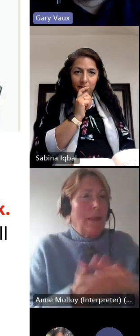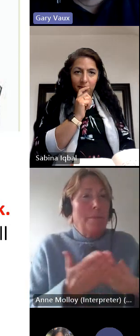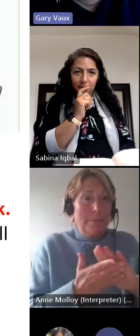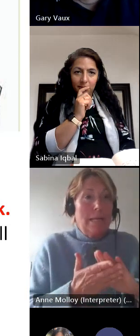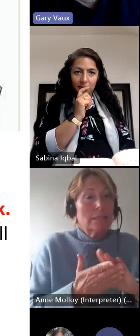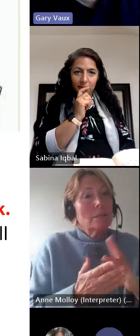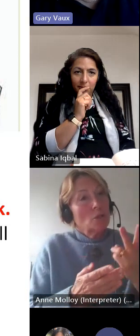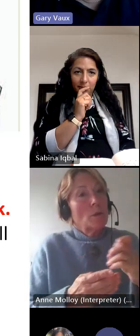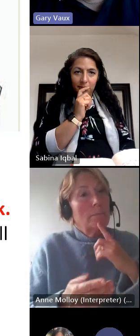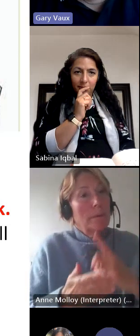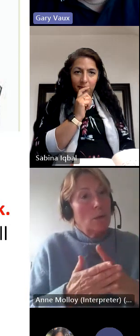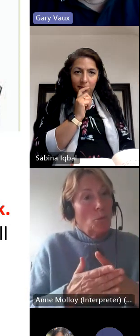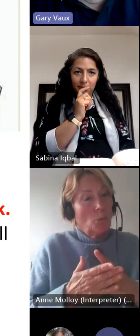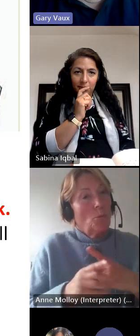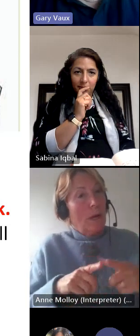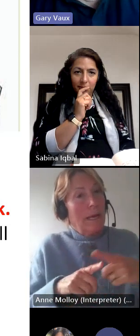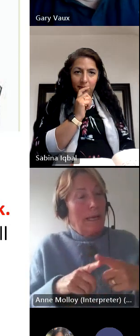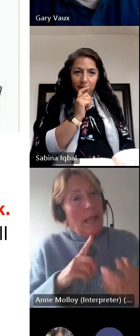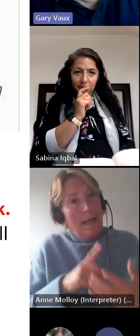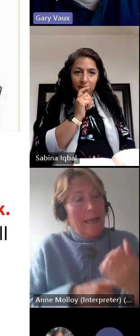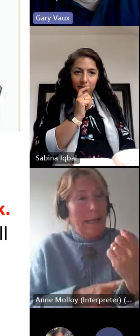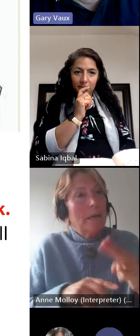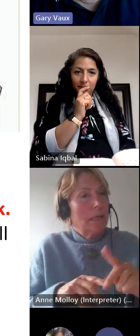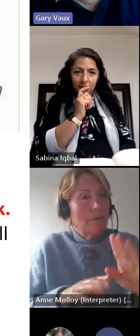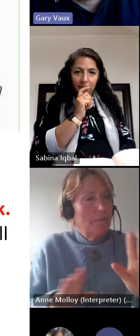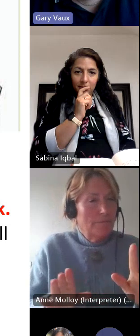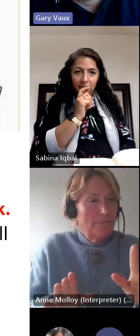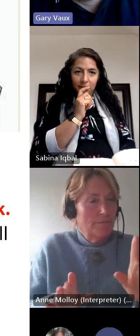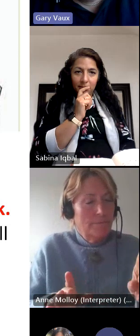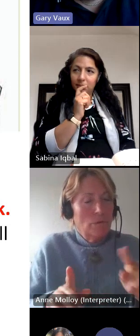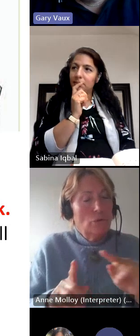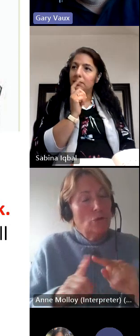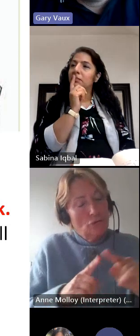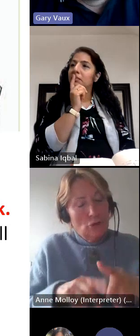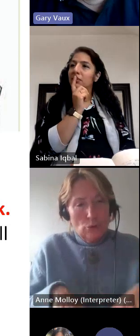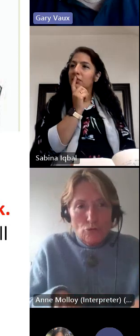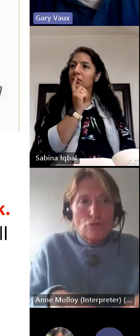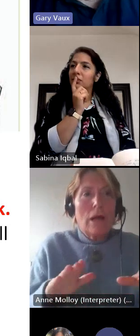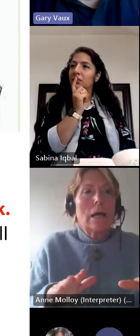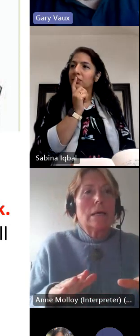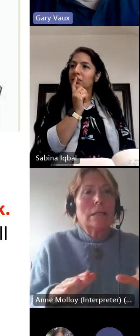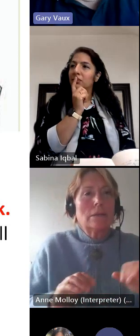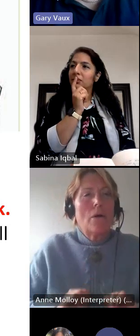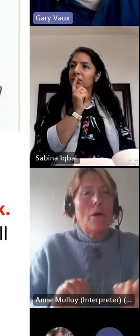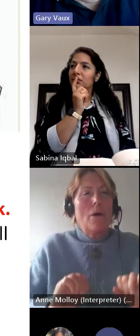gain. But if you're trying to raise a family on your own,